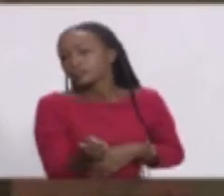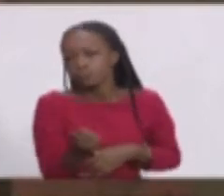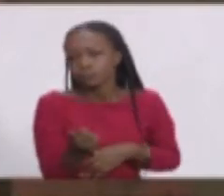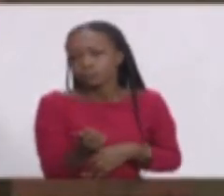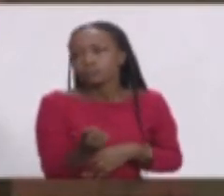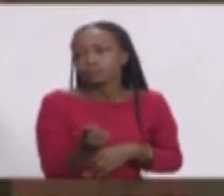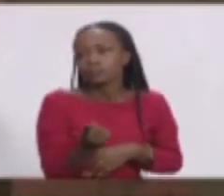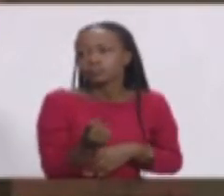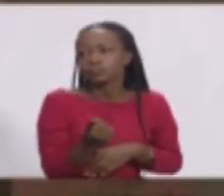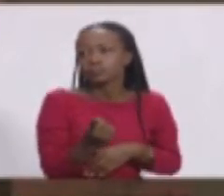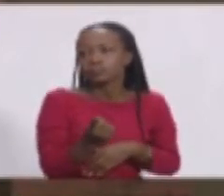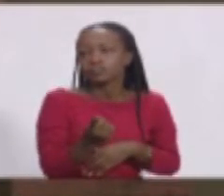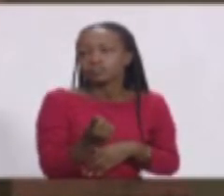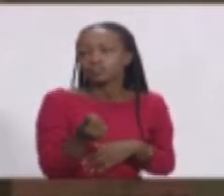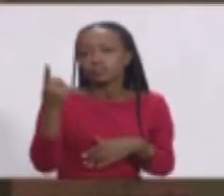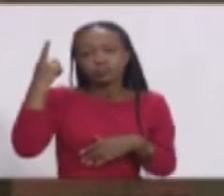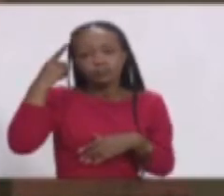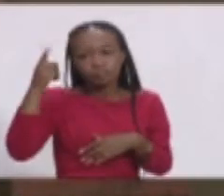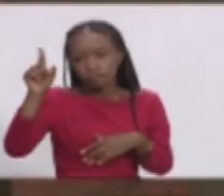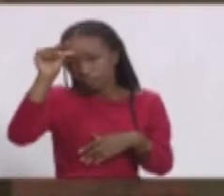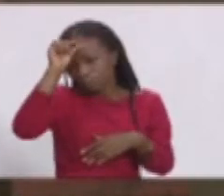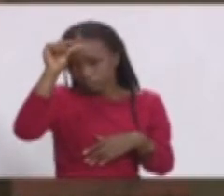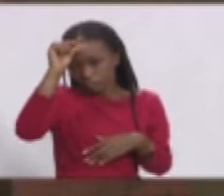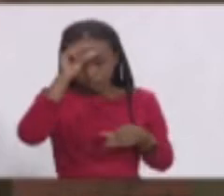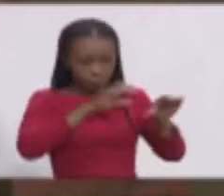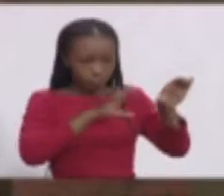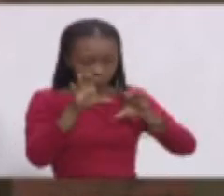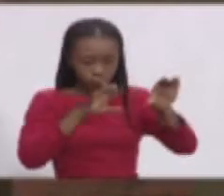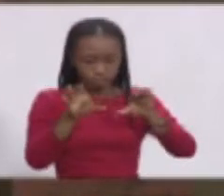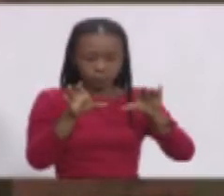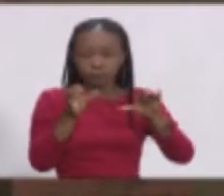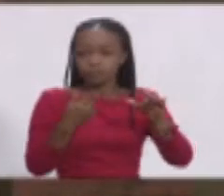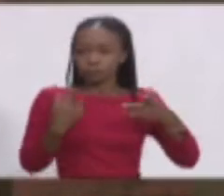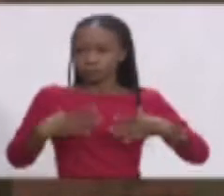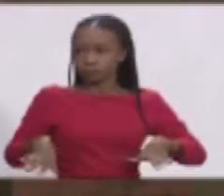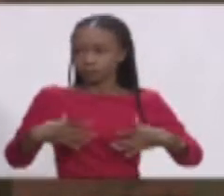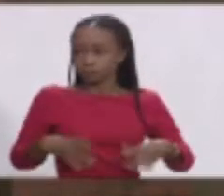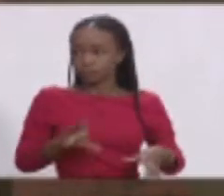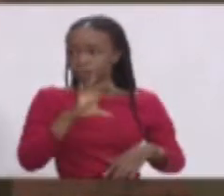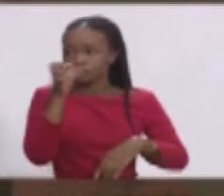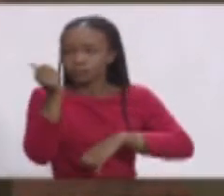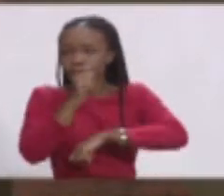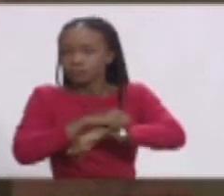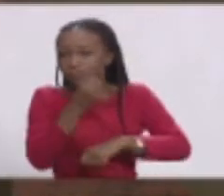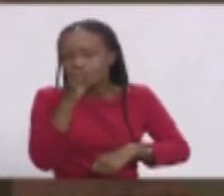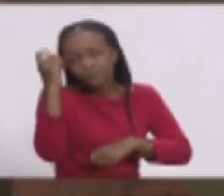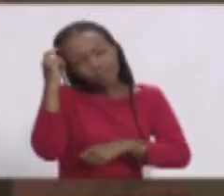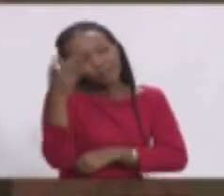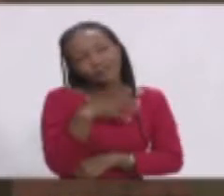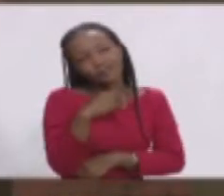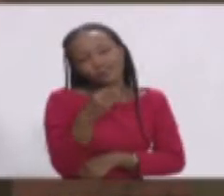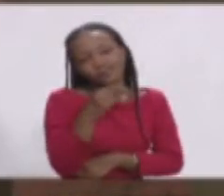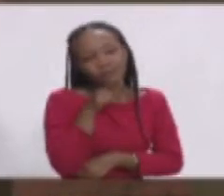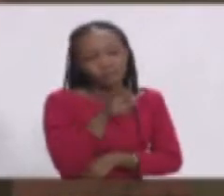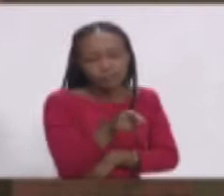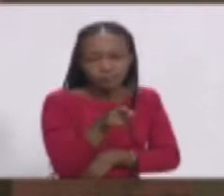right move for the government to do. Yes. Well, there's some people who, I mean, another school of thought will be like, well, but this one helps